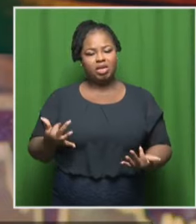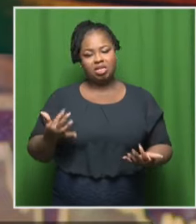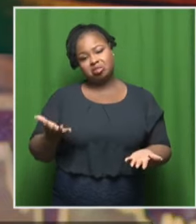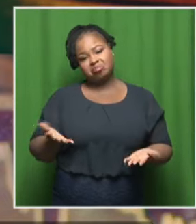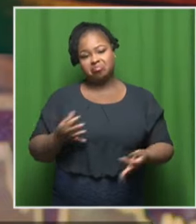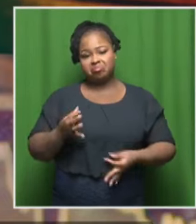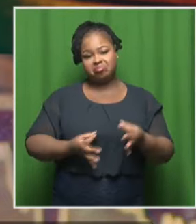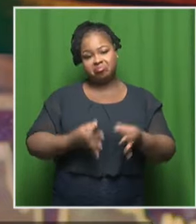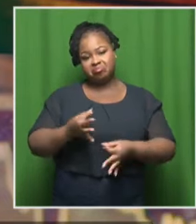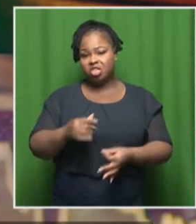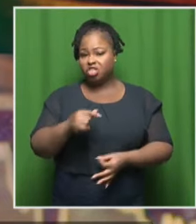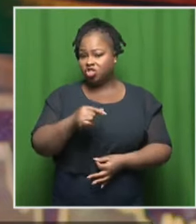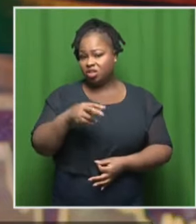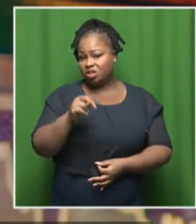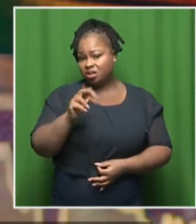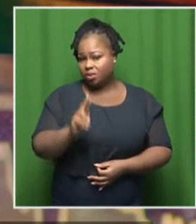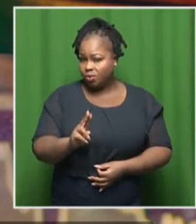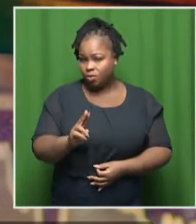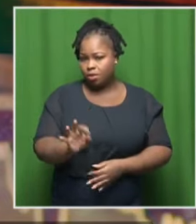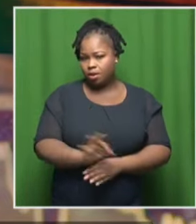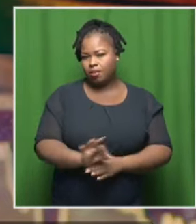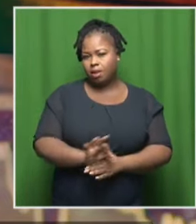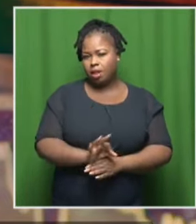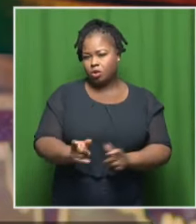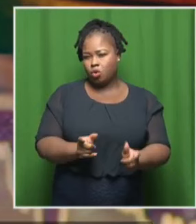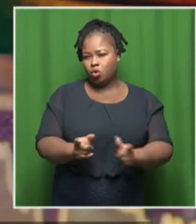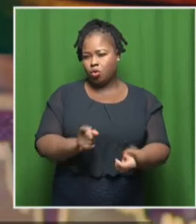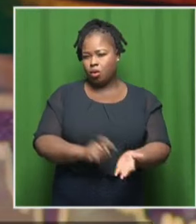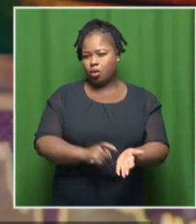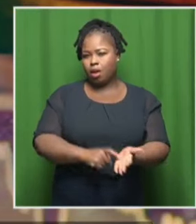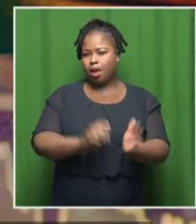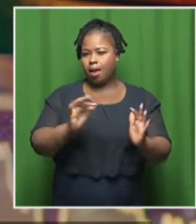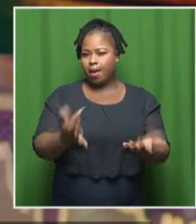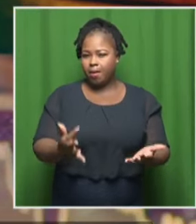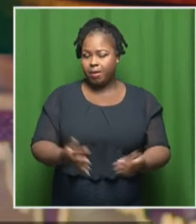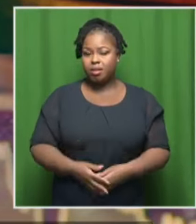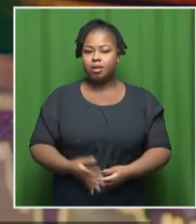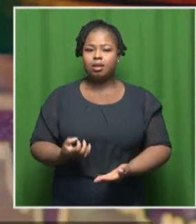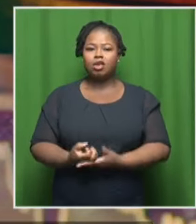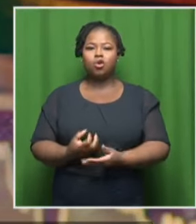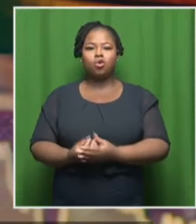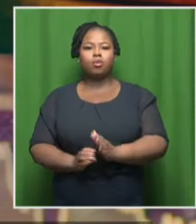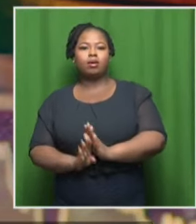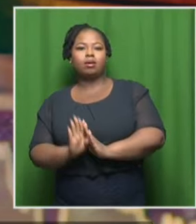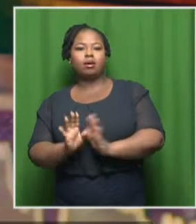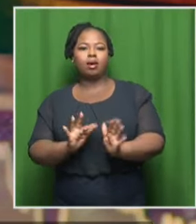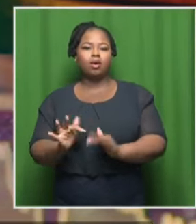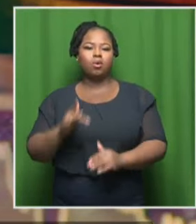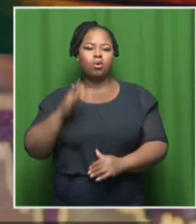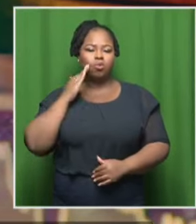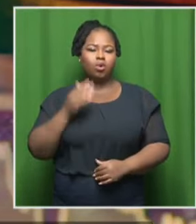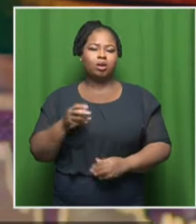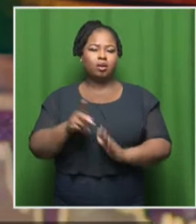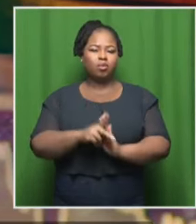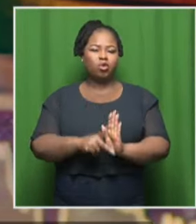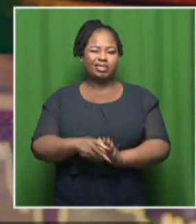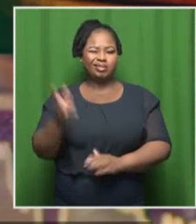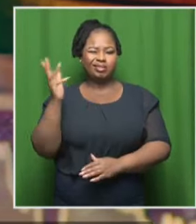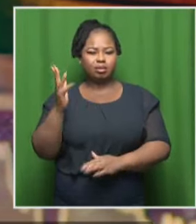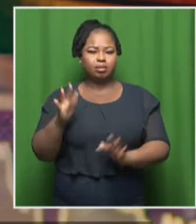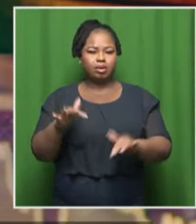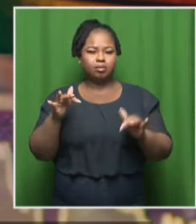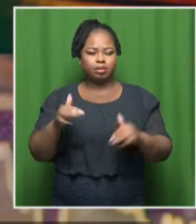how the Government of National Unity plans to control debt and grow the economy when he delivers this policy statement